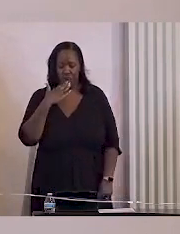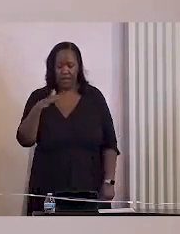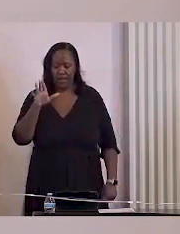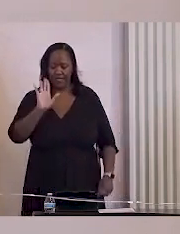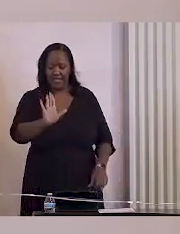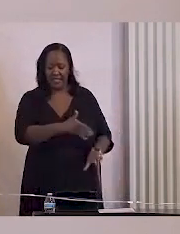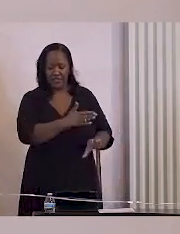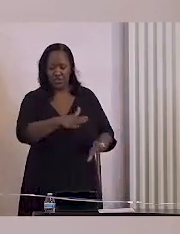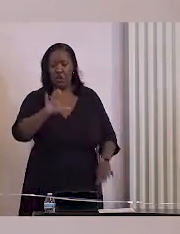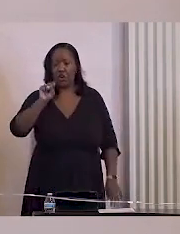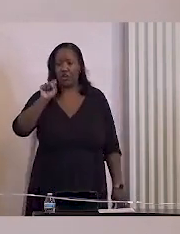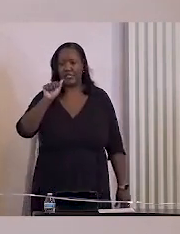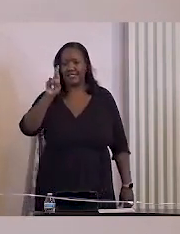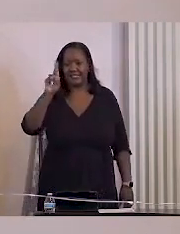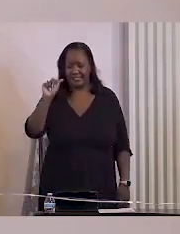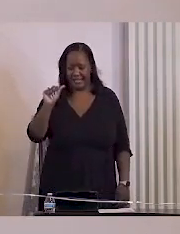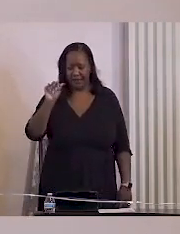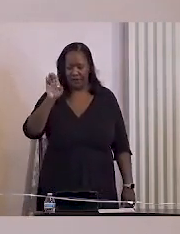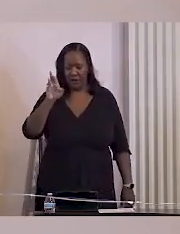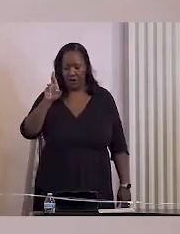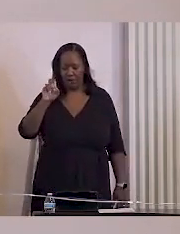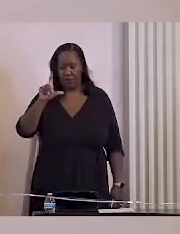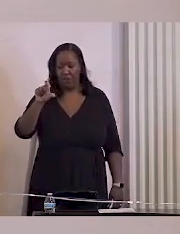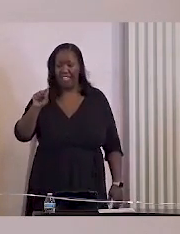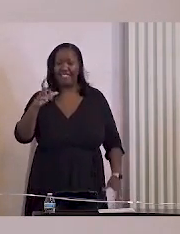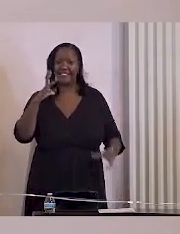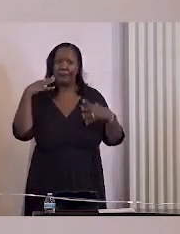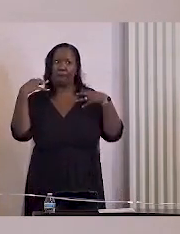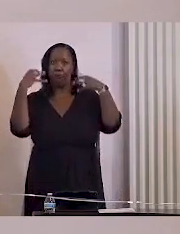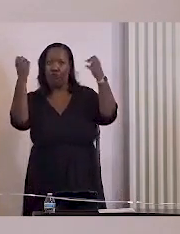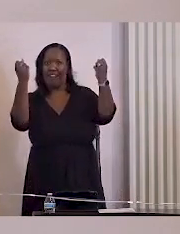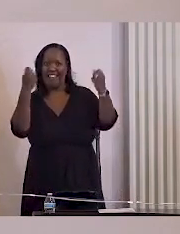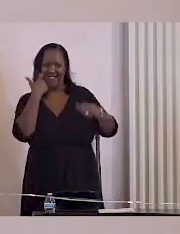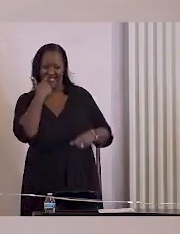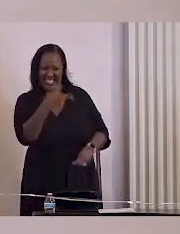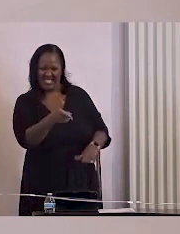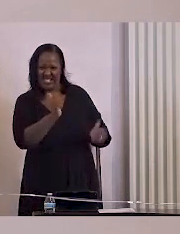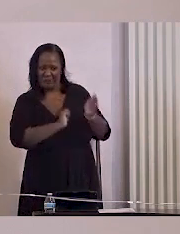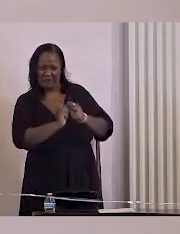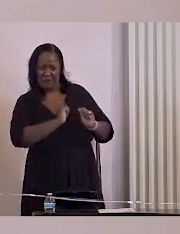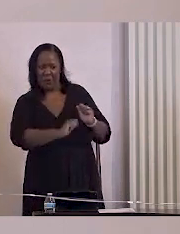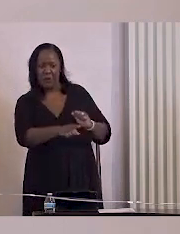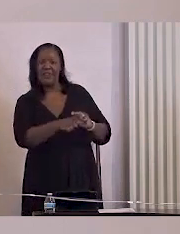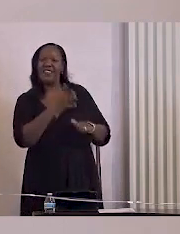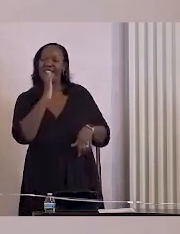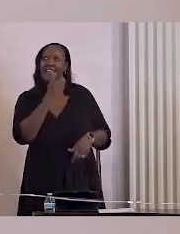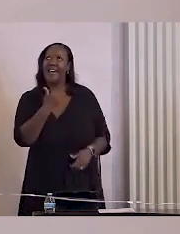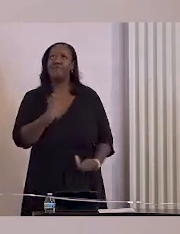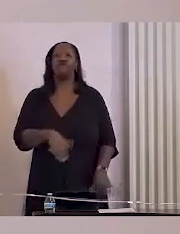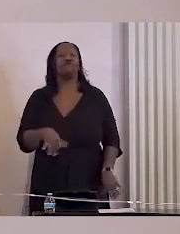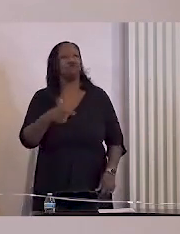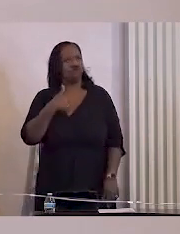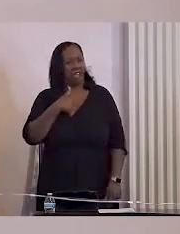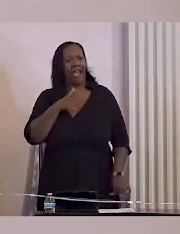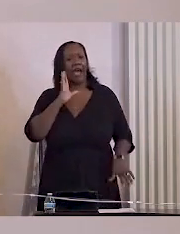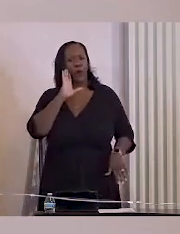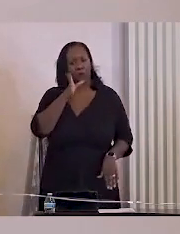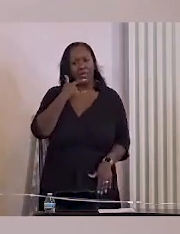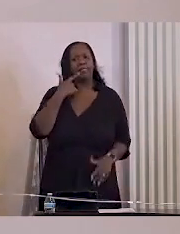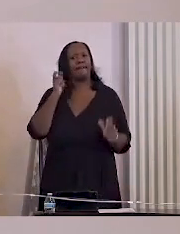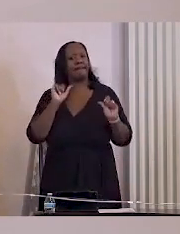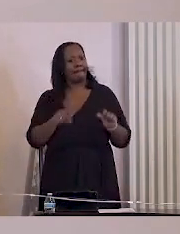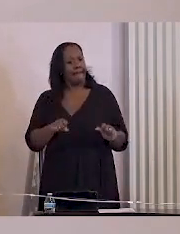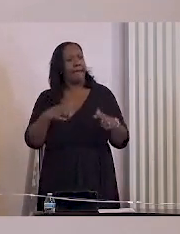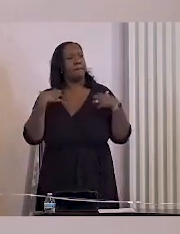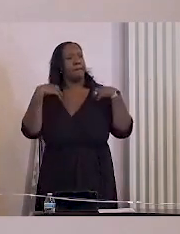Sarah Bareilles' Brave, the song the choir sang, reminds me that I can and will be brave, even when